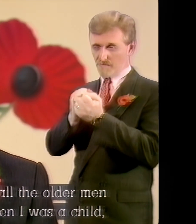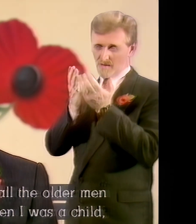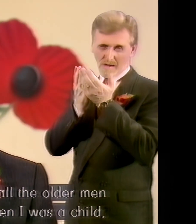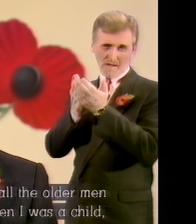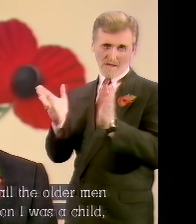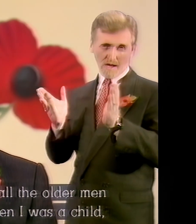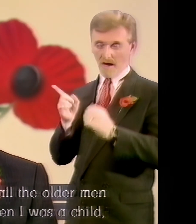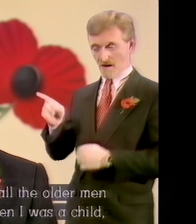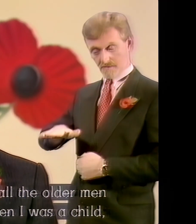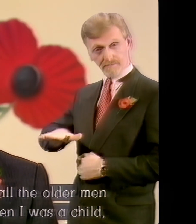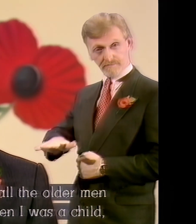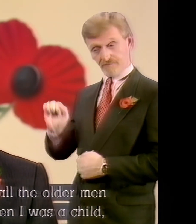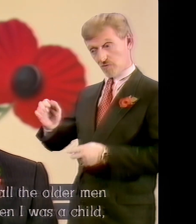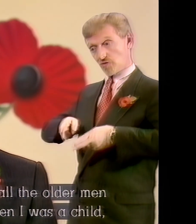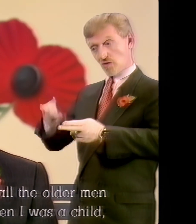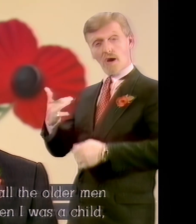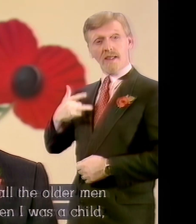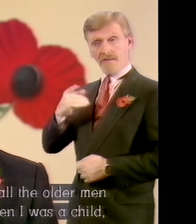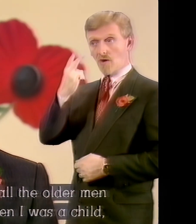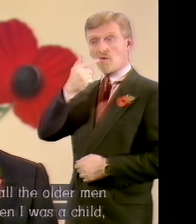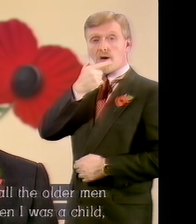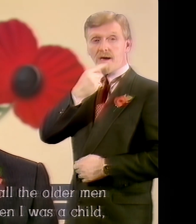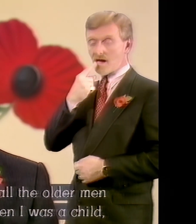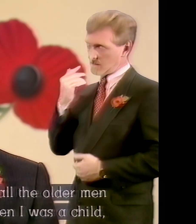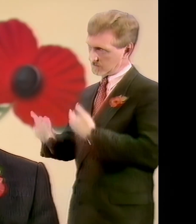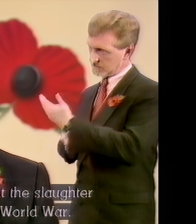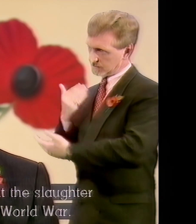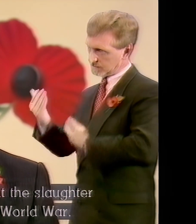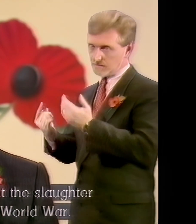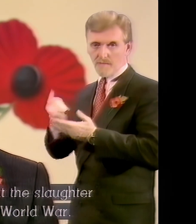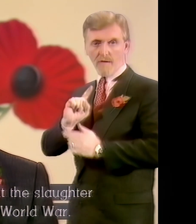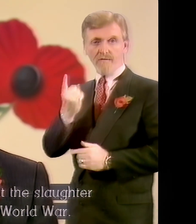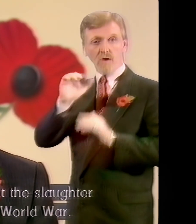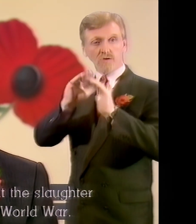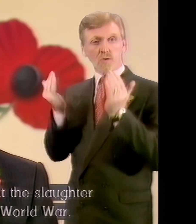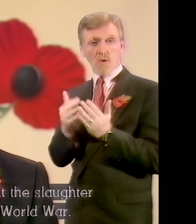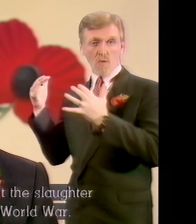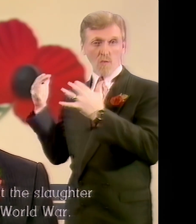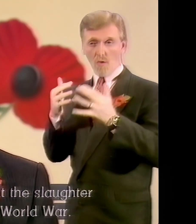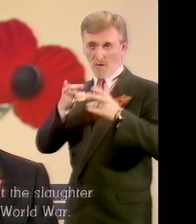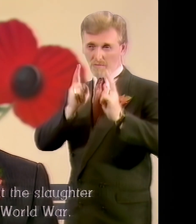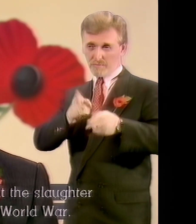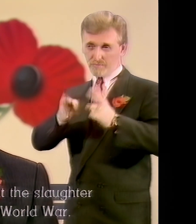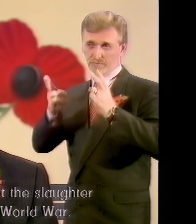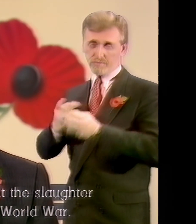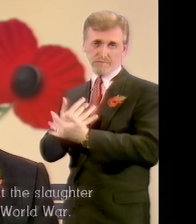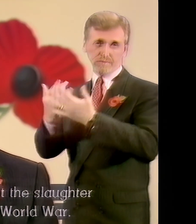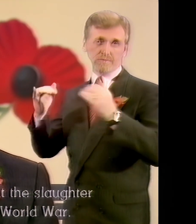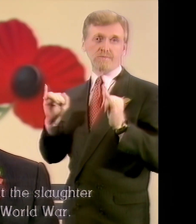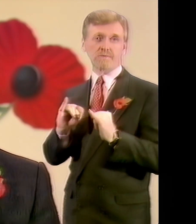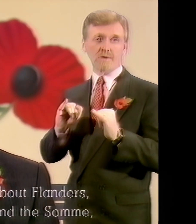the older men in our street when I was a child, telling us about the slaughter of the First World War.